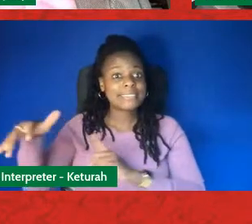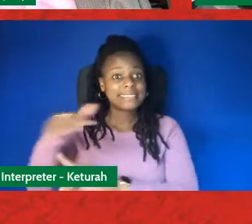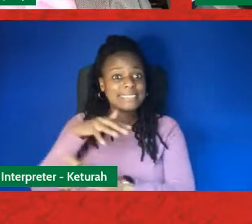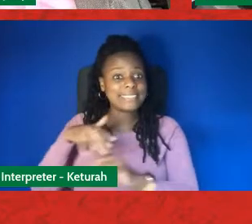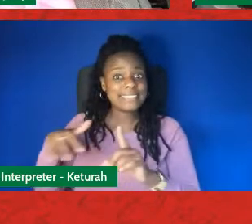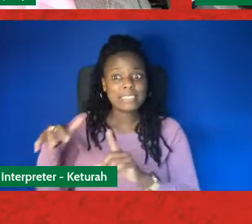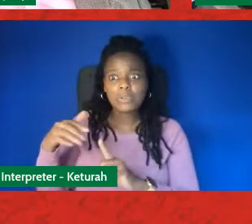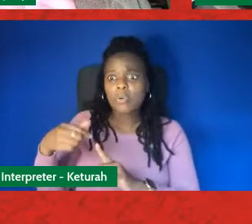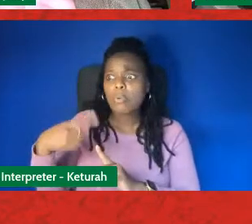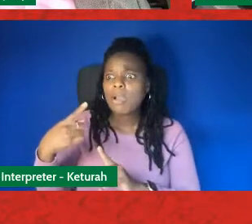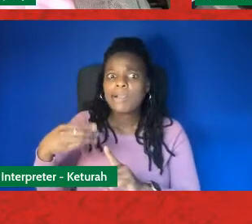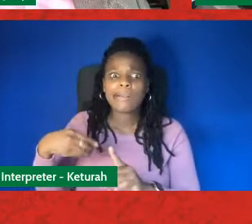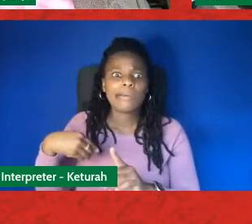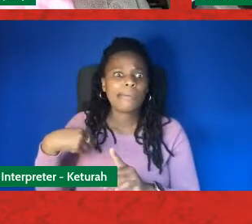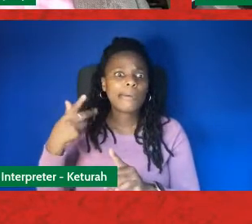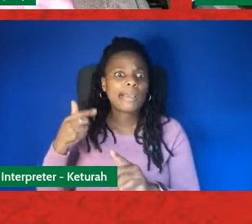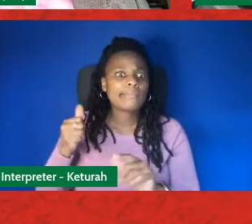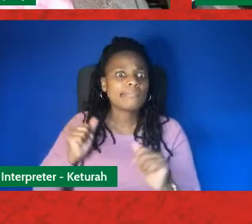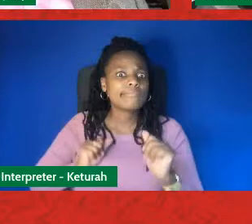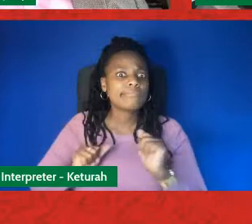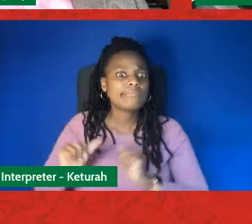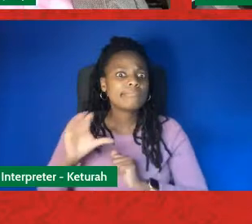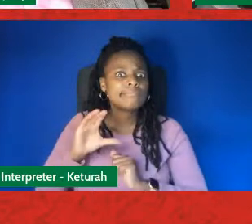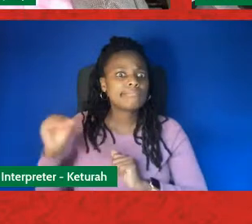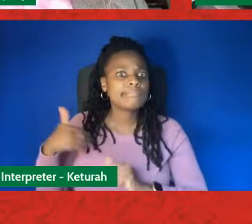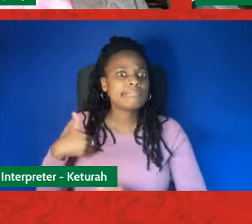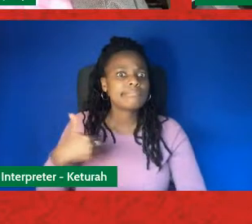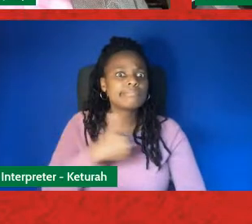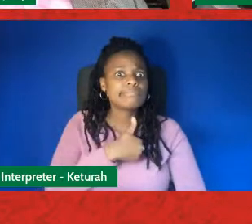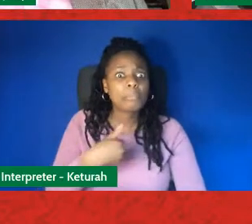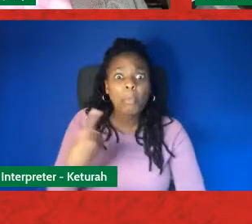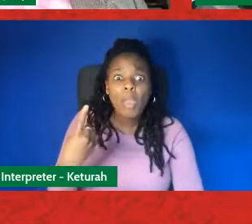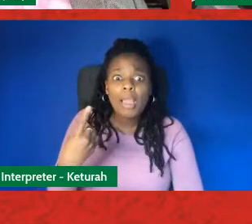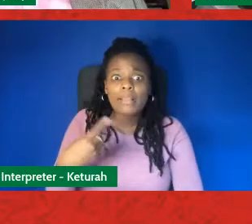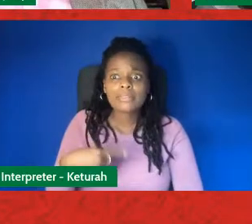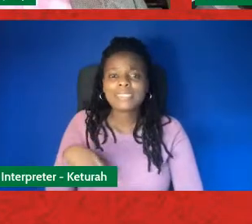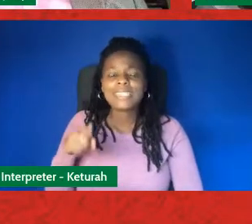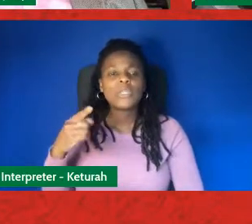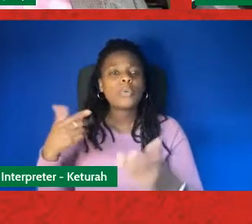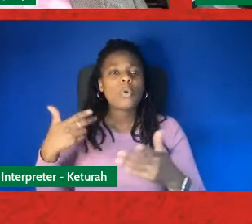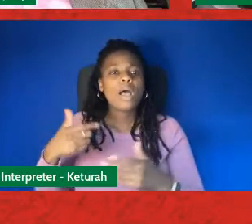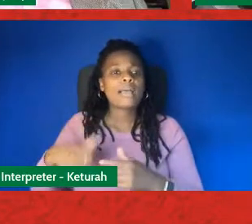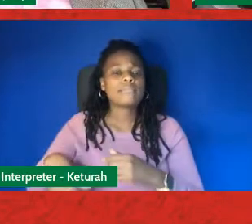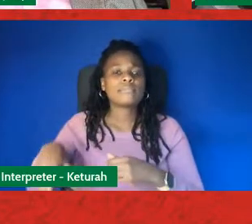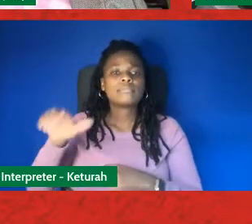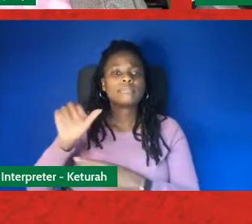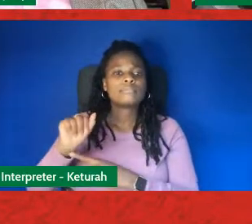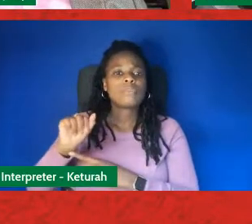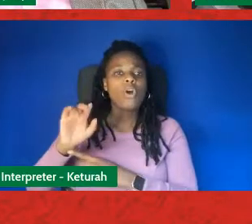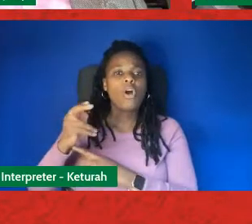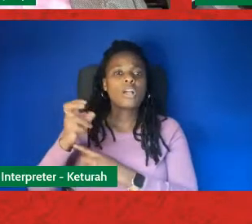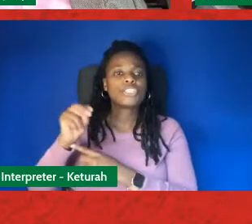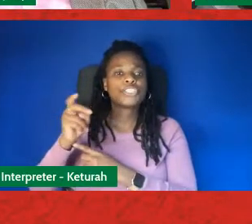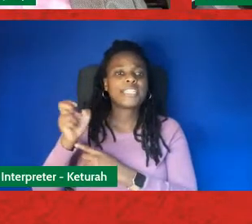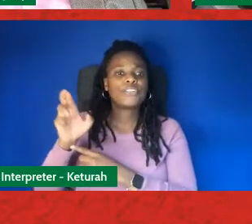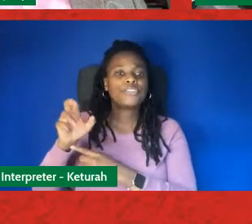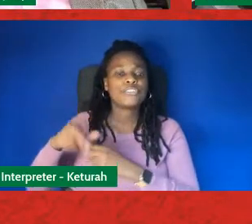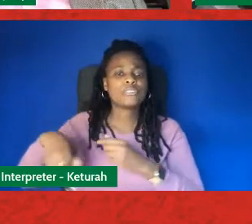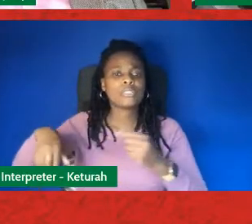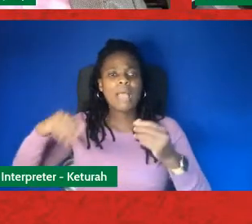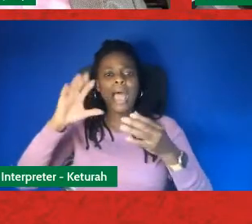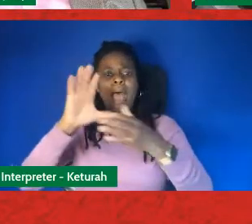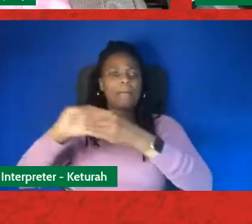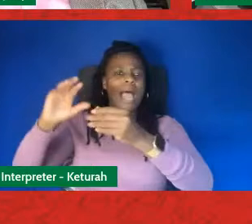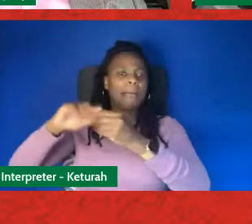company member that we know of that was ever part of the African company being the auctioneer in that slave market scene. And so when he becomes, so